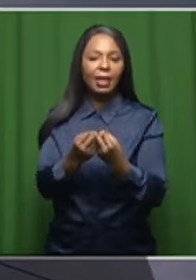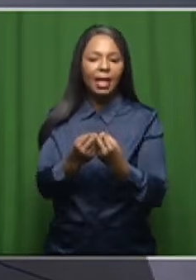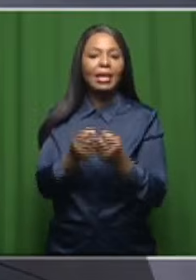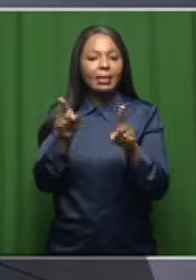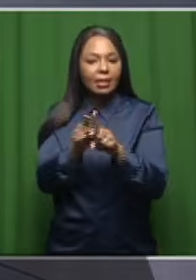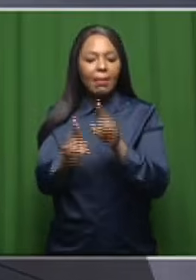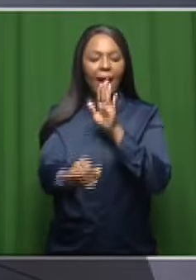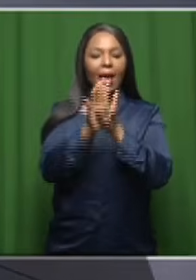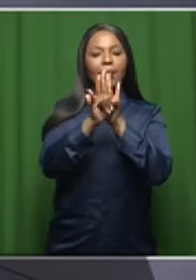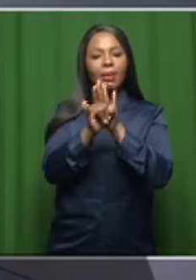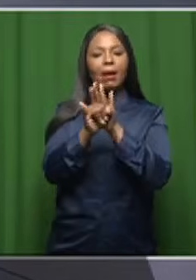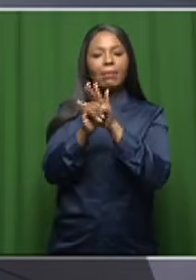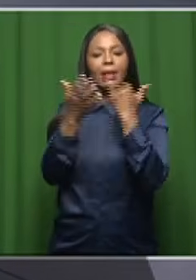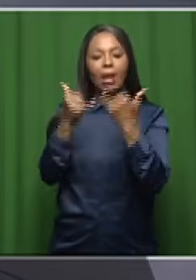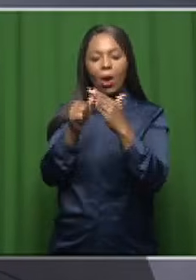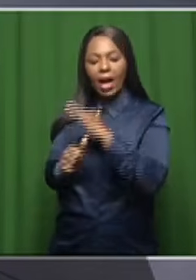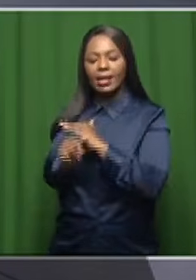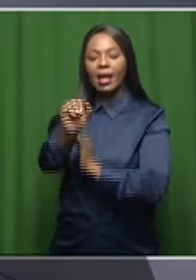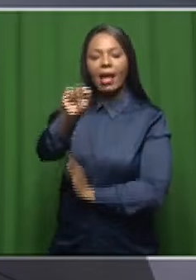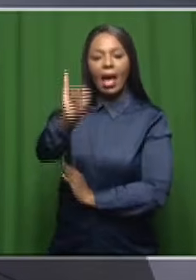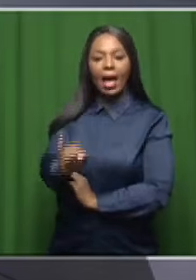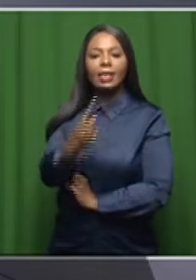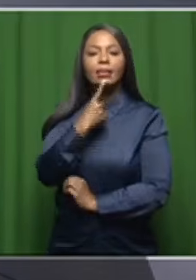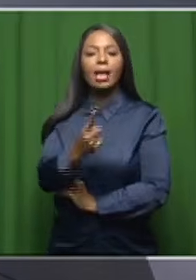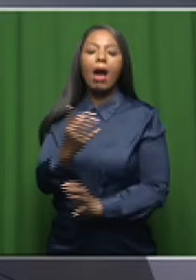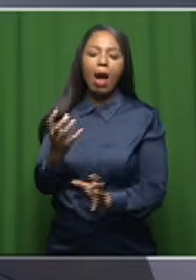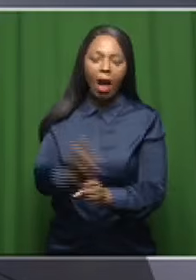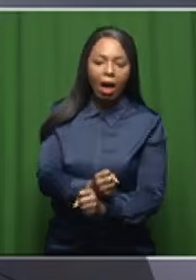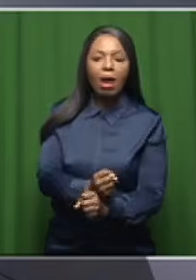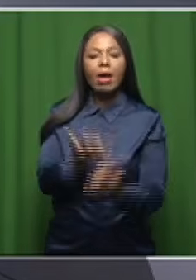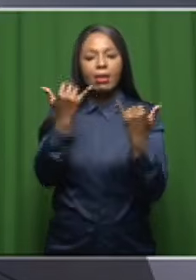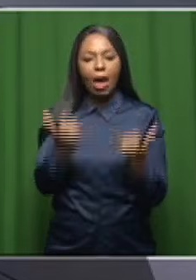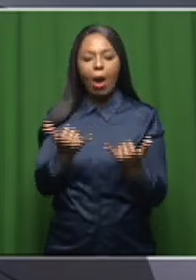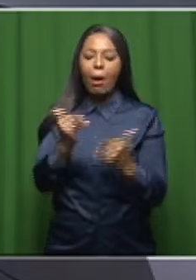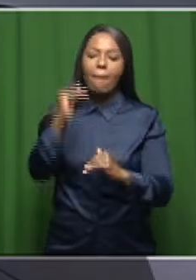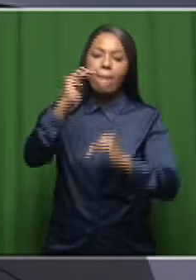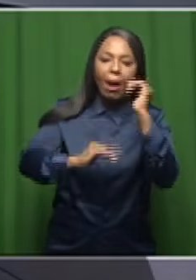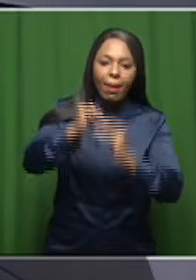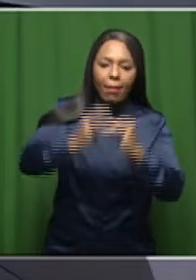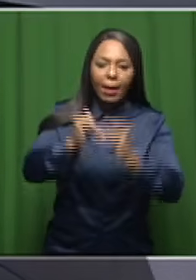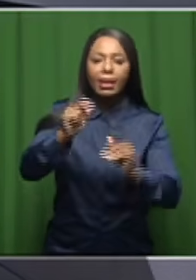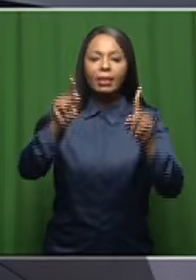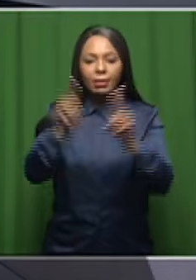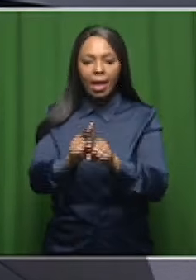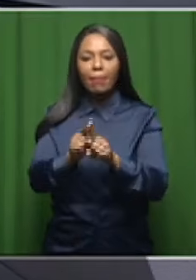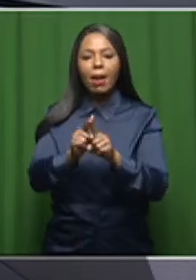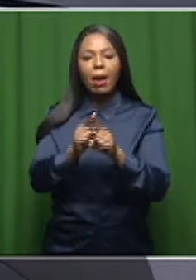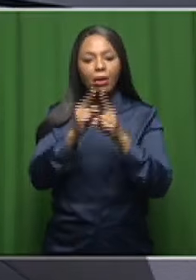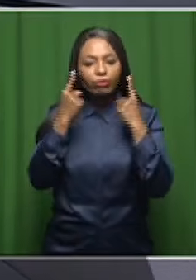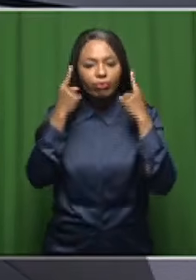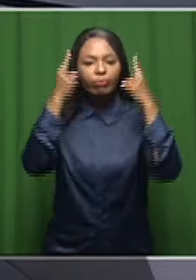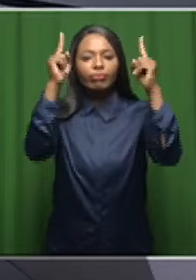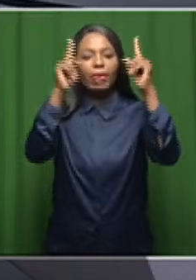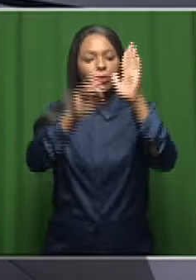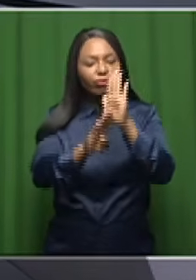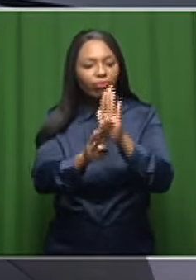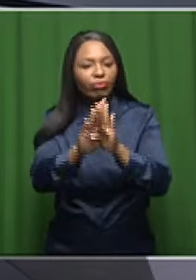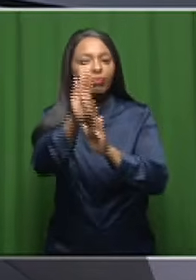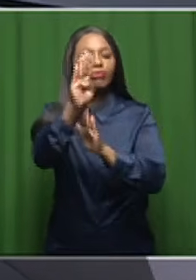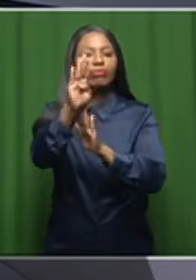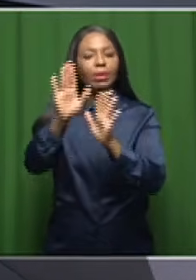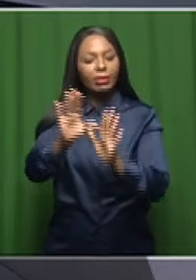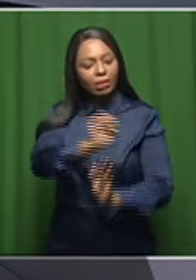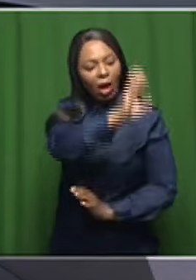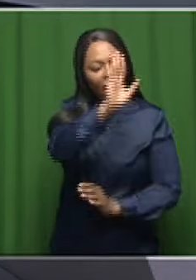under the AI to then say, we want to build and also leverage on Africa as well as South